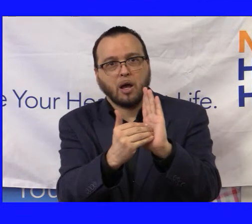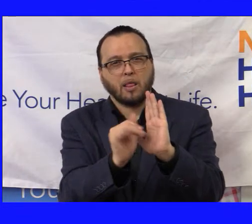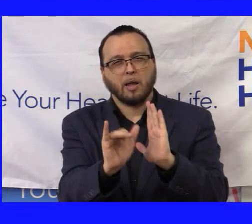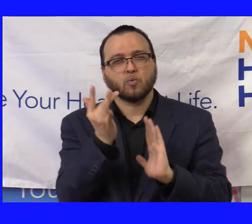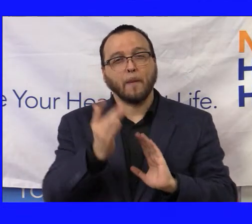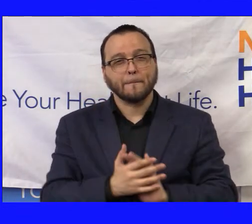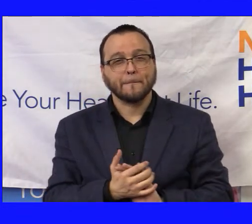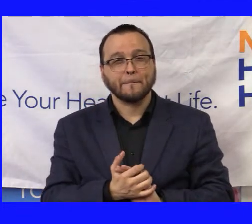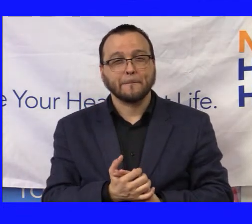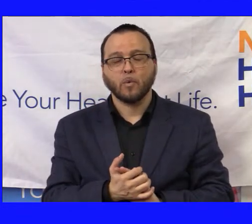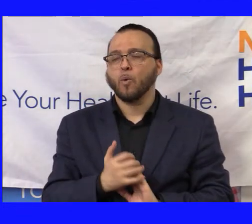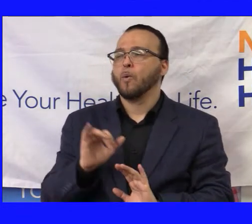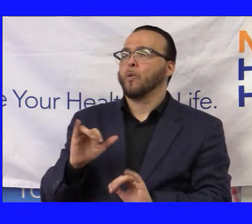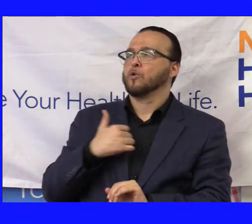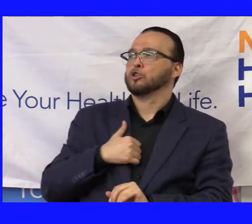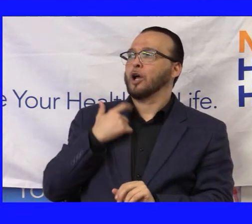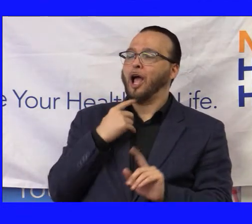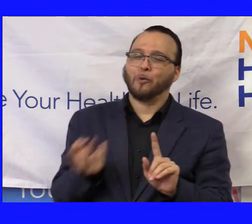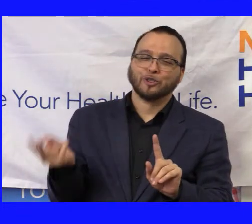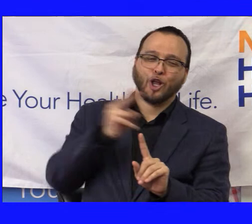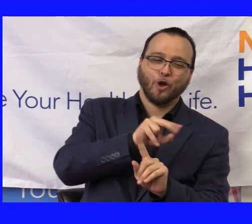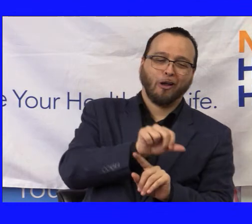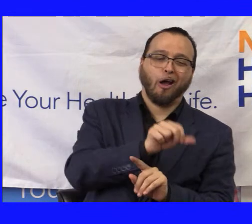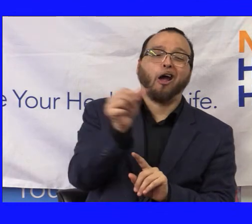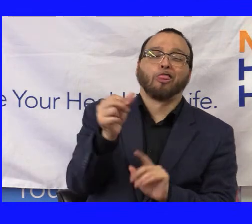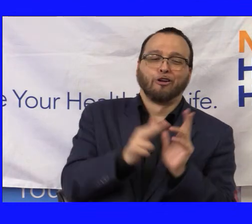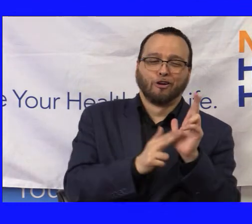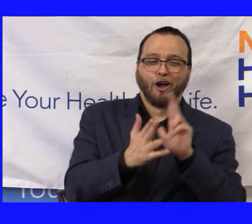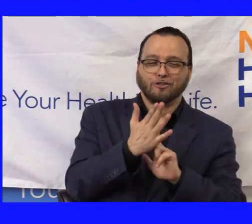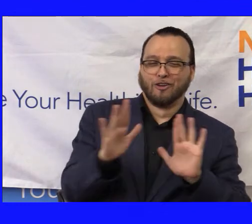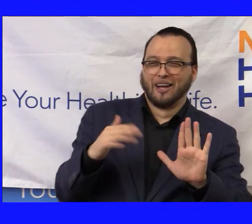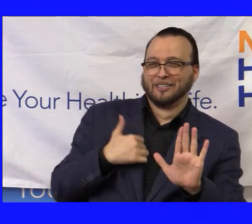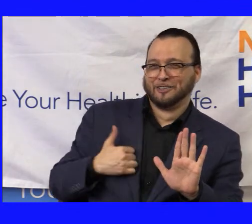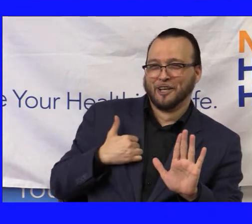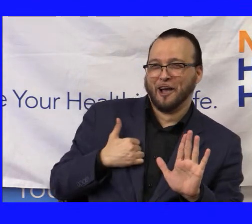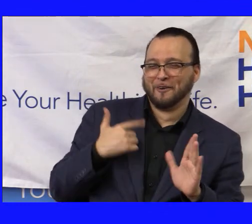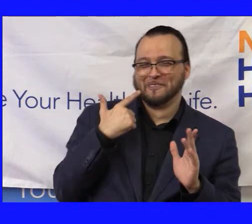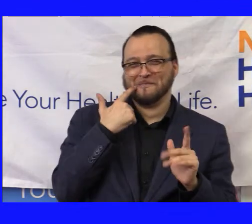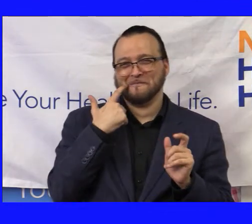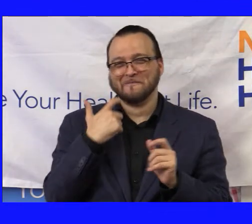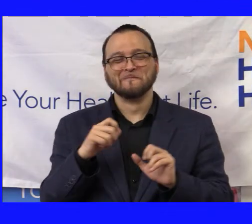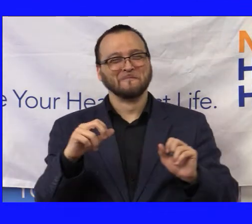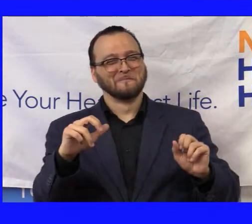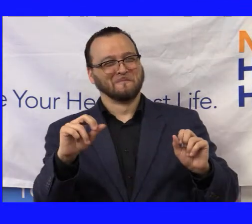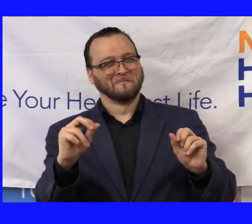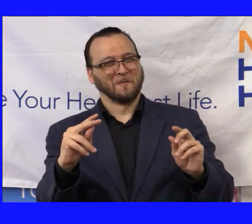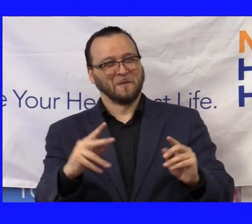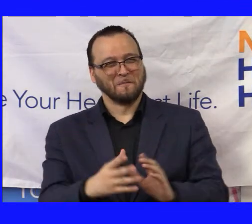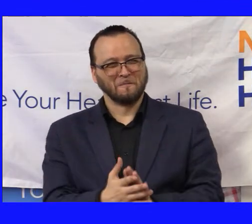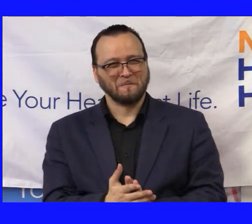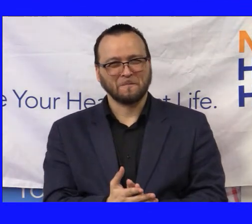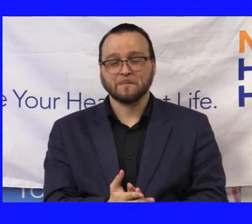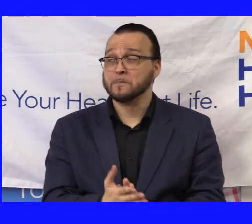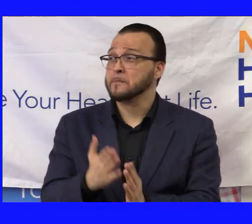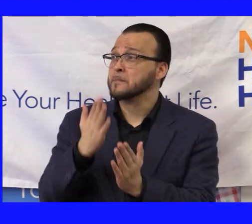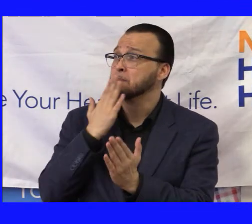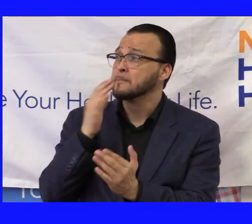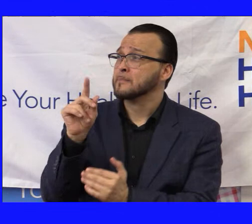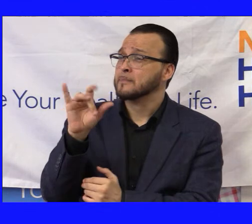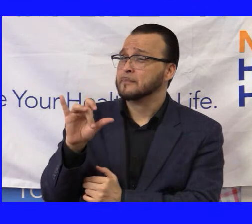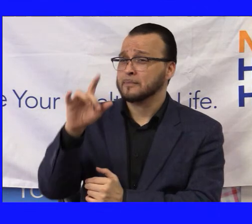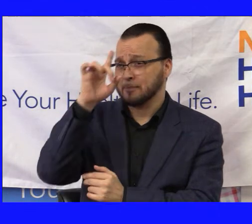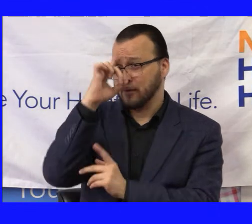I was looking at another contract. Sorry. It's okay. Thank you. Thanks, Sally. Fenny, I think you have a